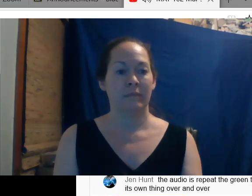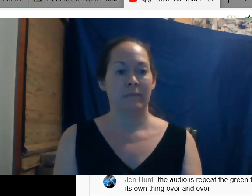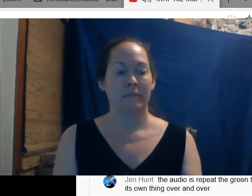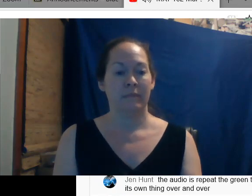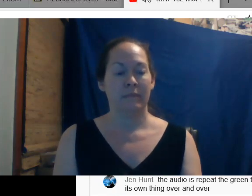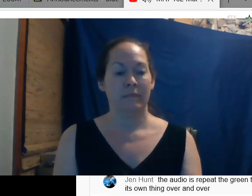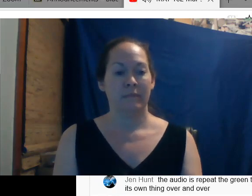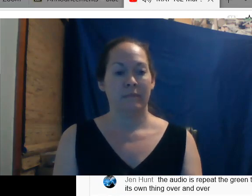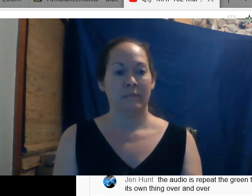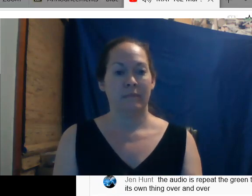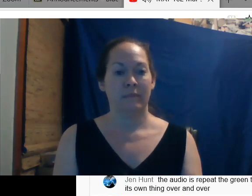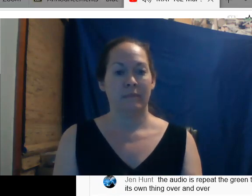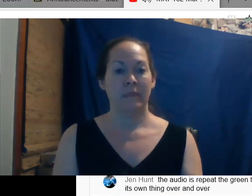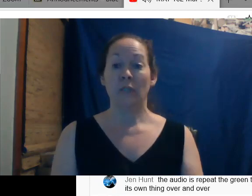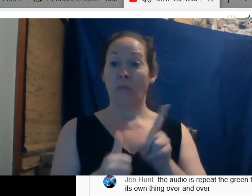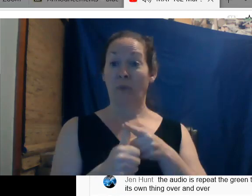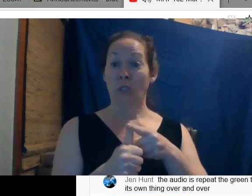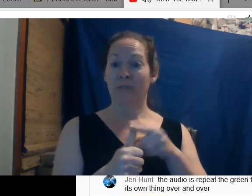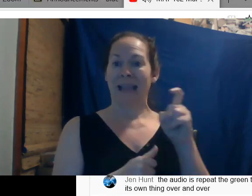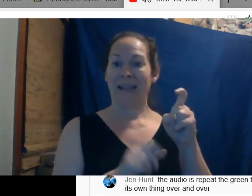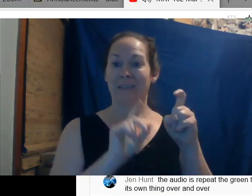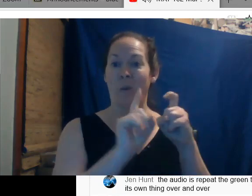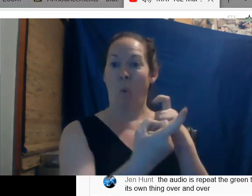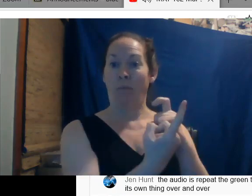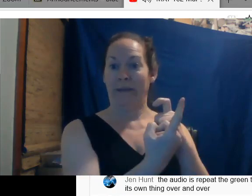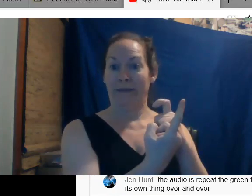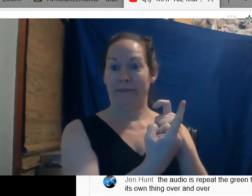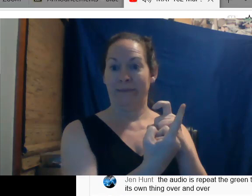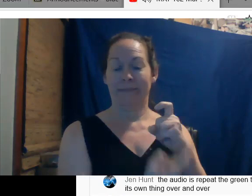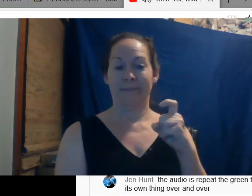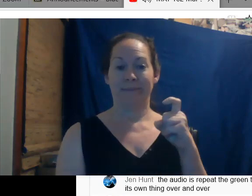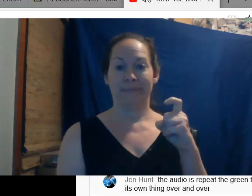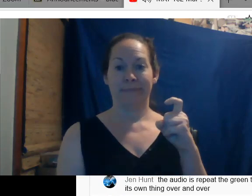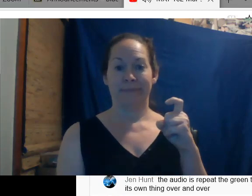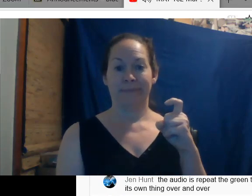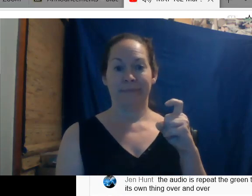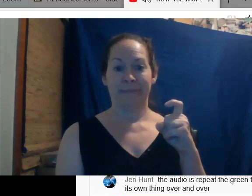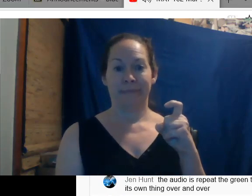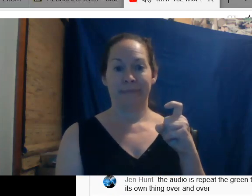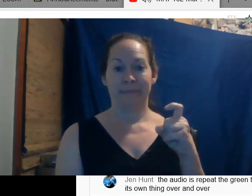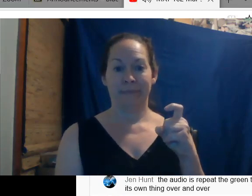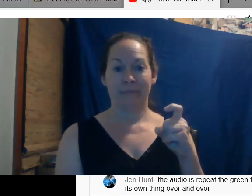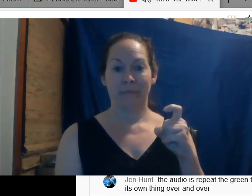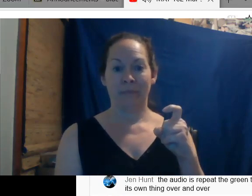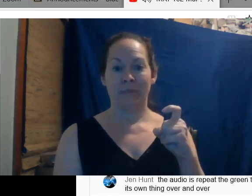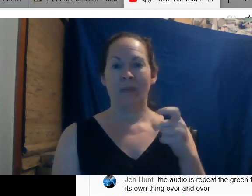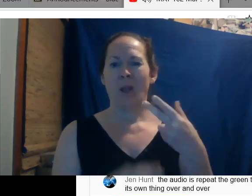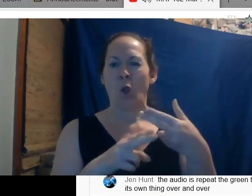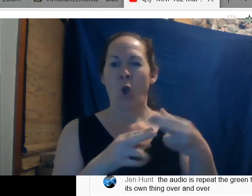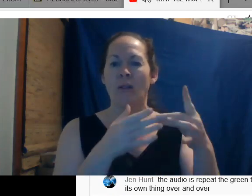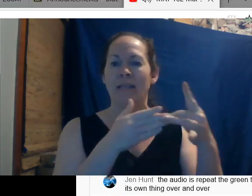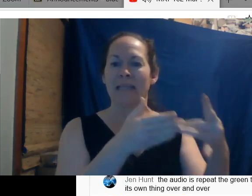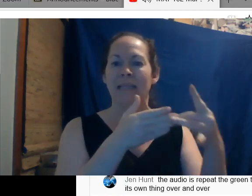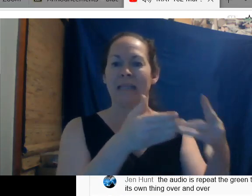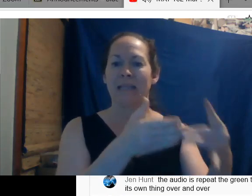at just my leading terms. So step 1, look at leading terms.